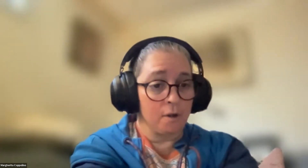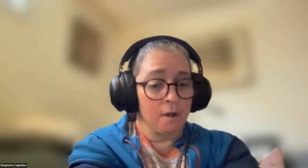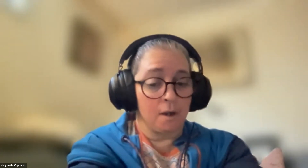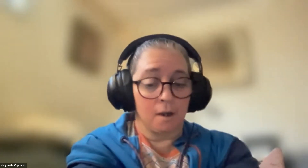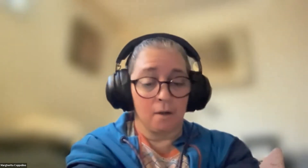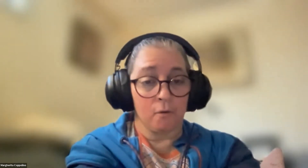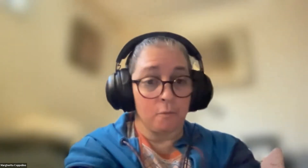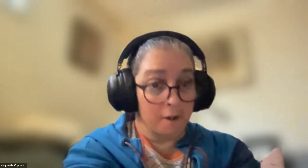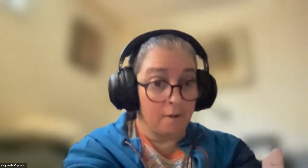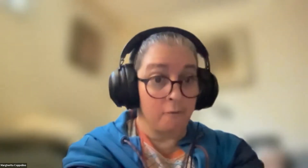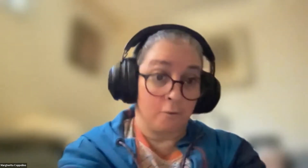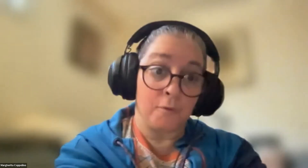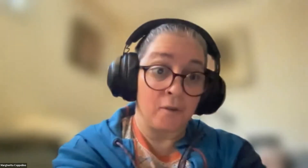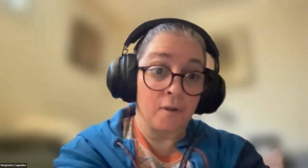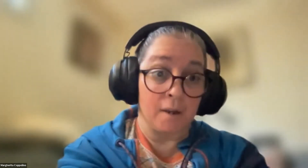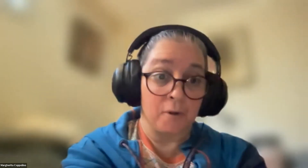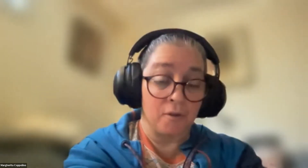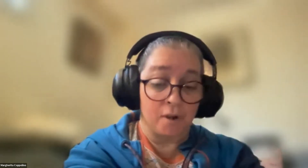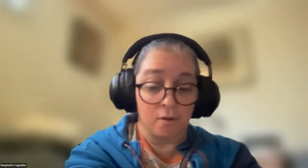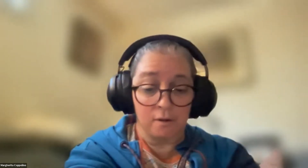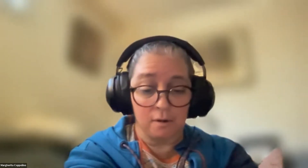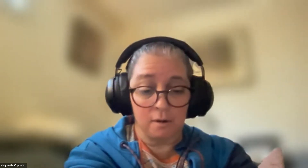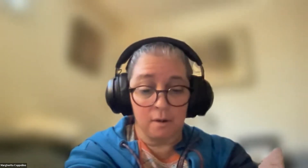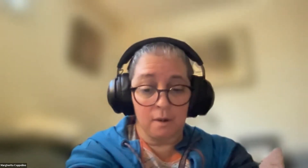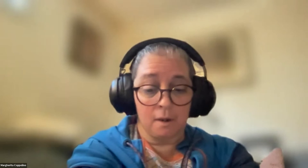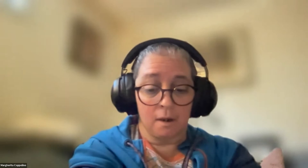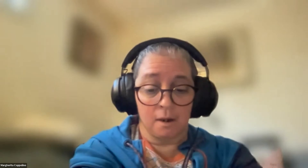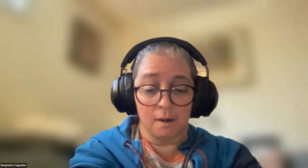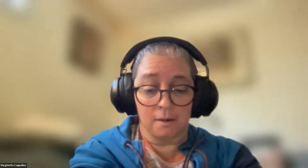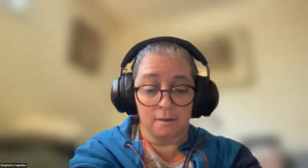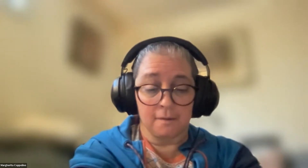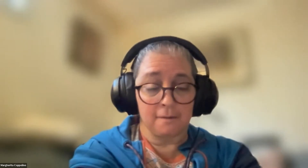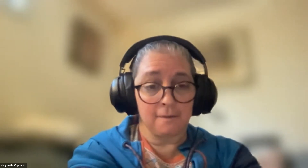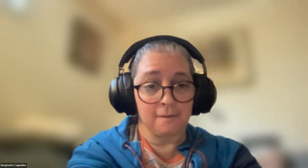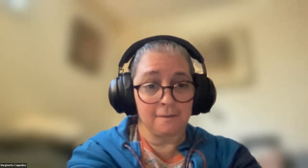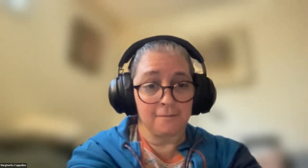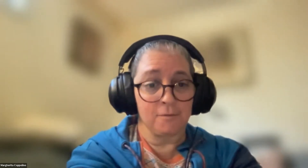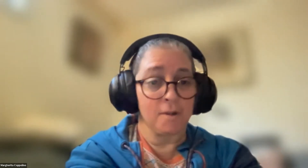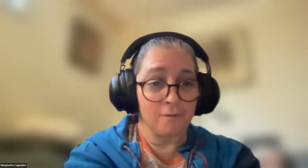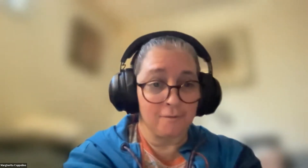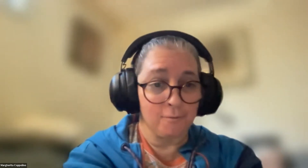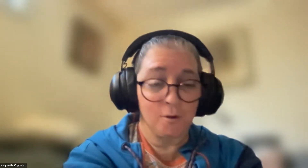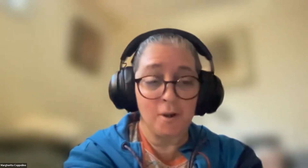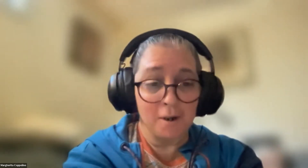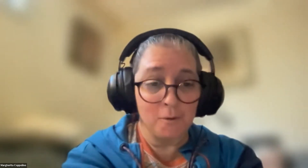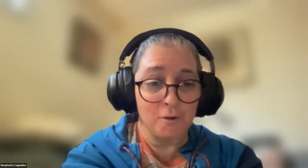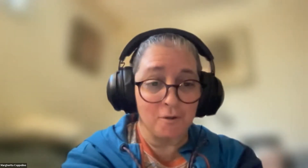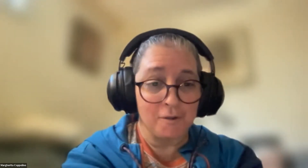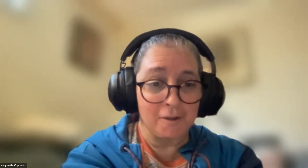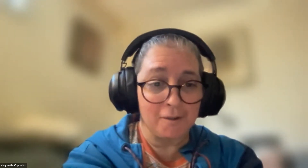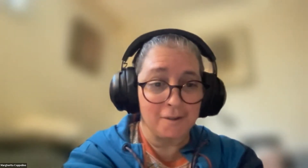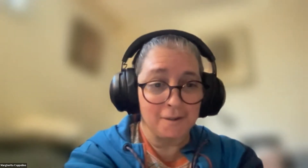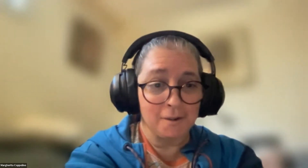acknowledge your powerful presentation. And yes, you didn't come